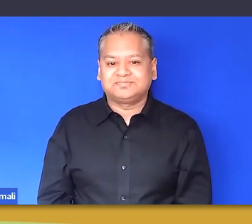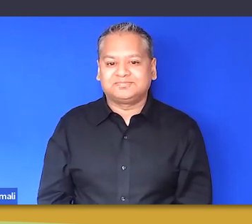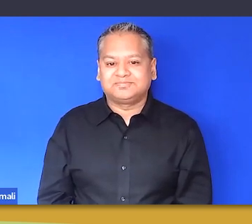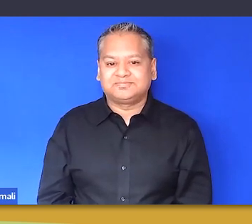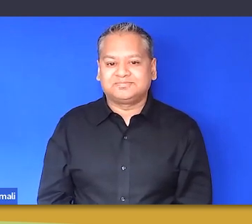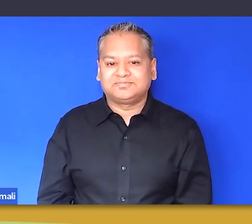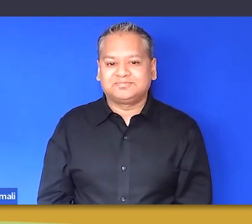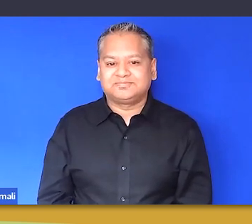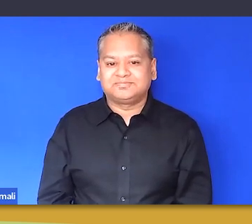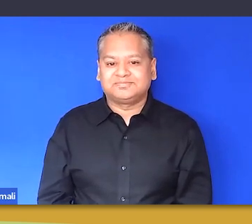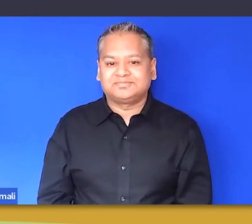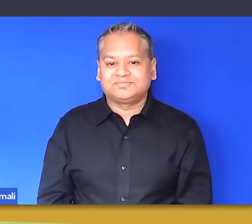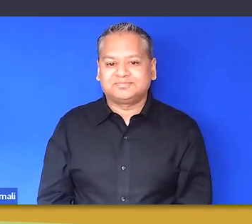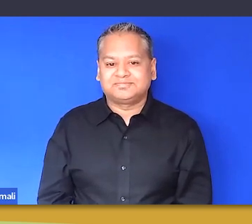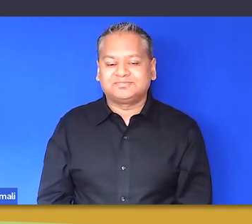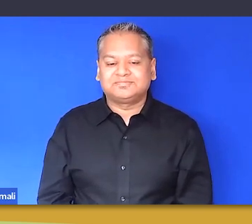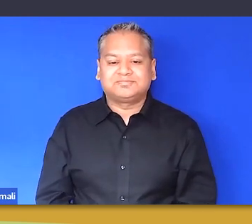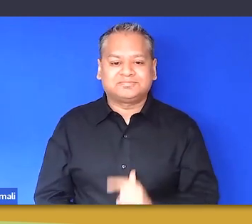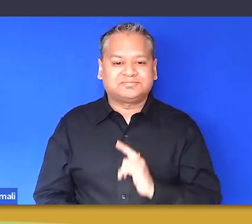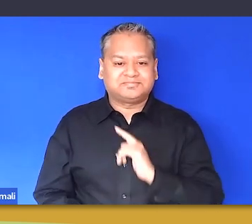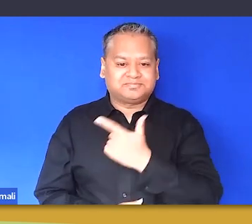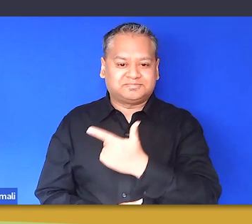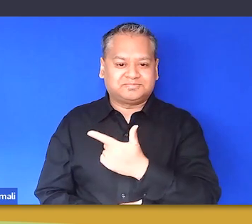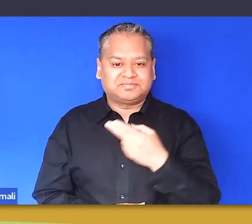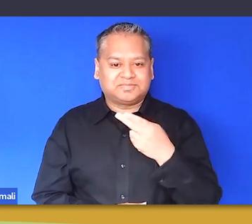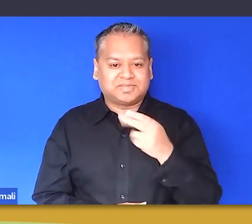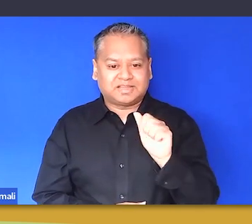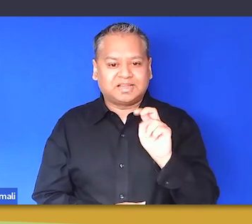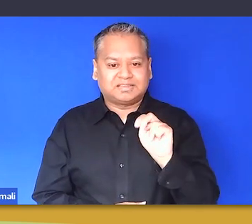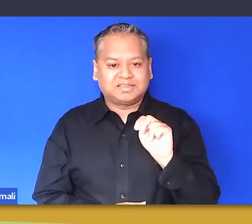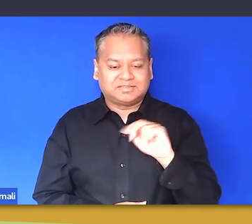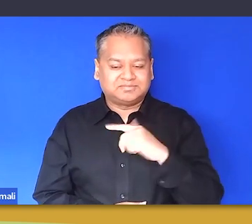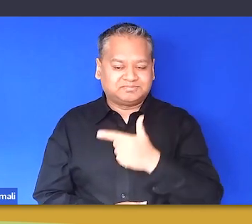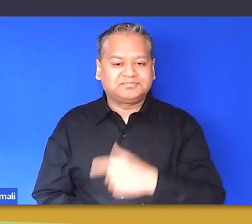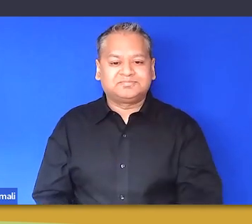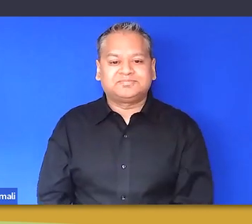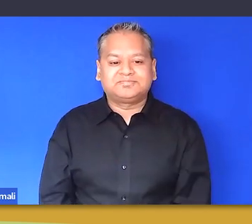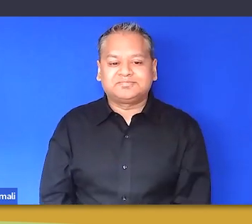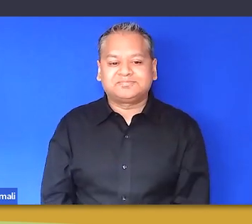back things to Hassan and to start the show.